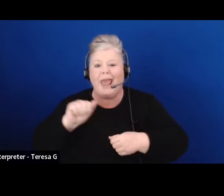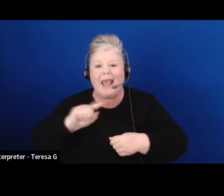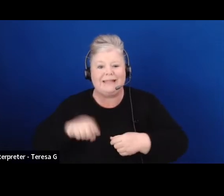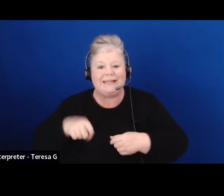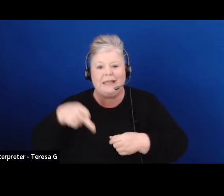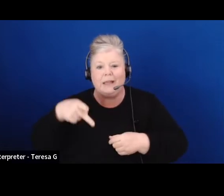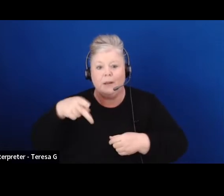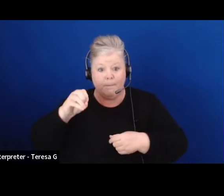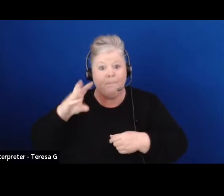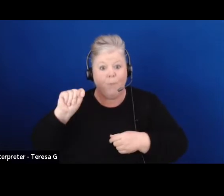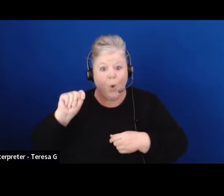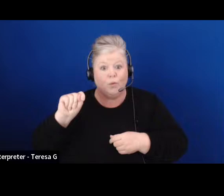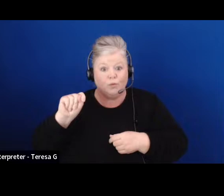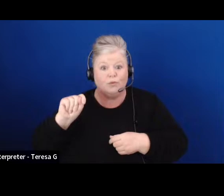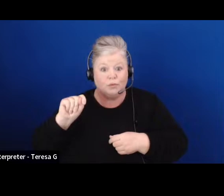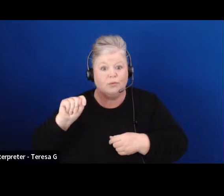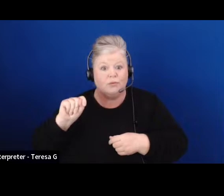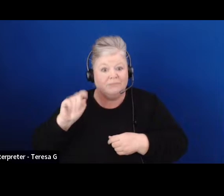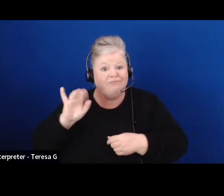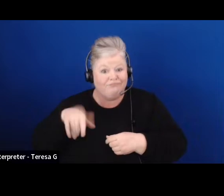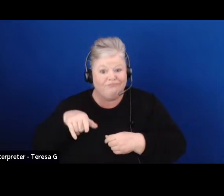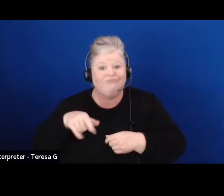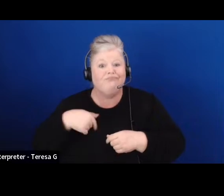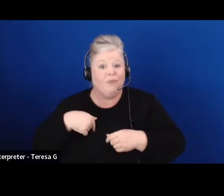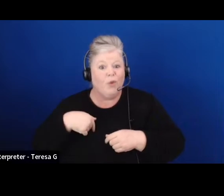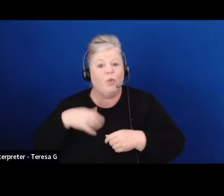so Peace Officer Standards and Trainings